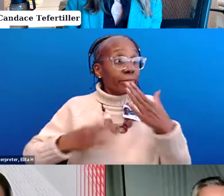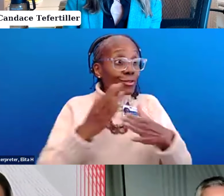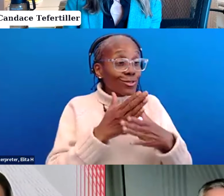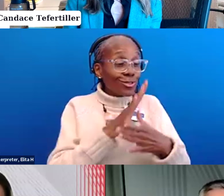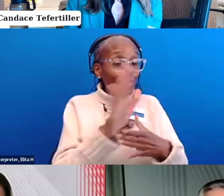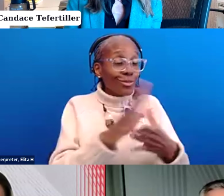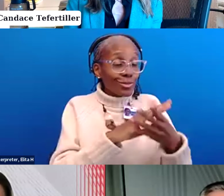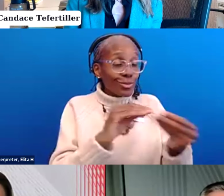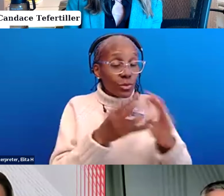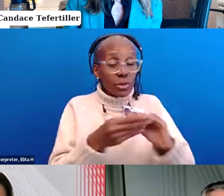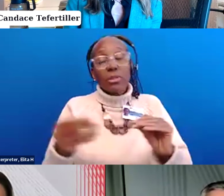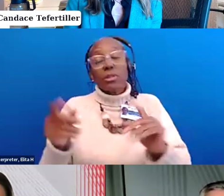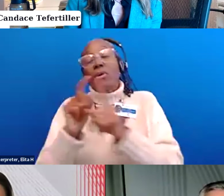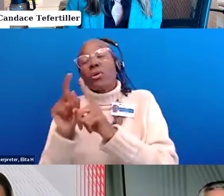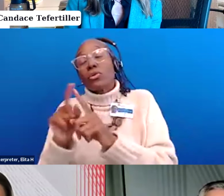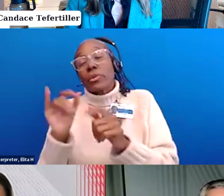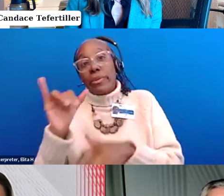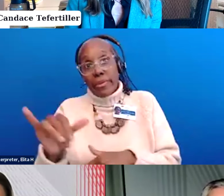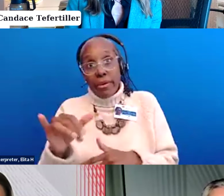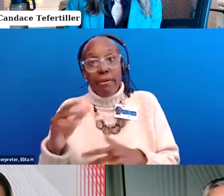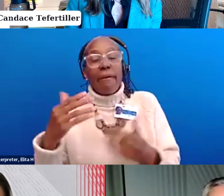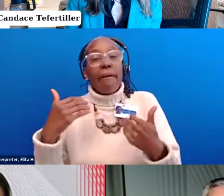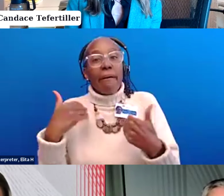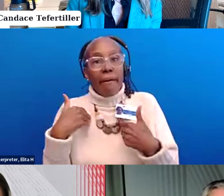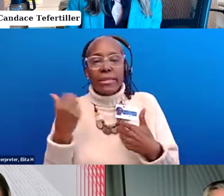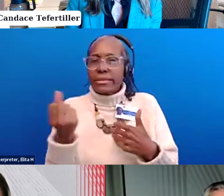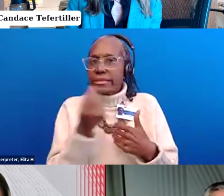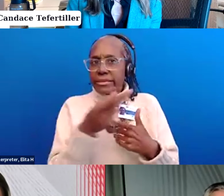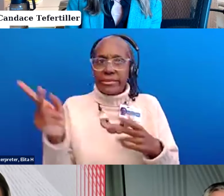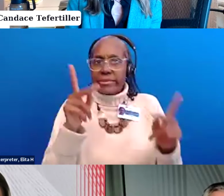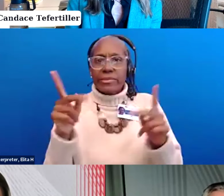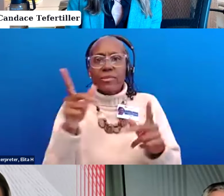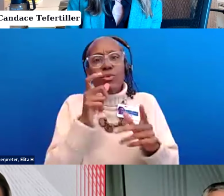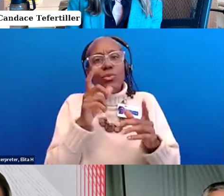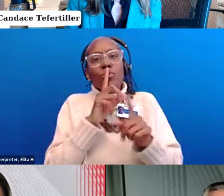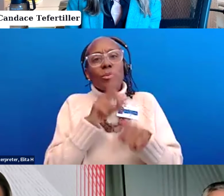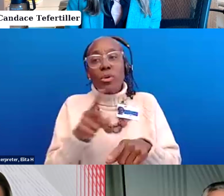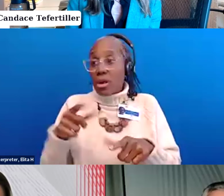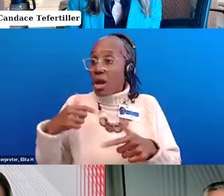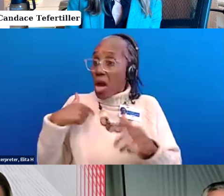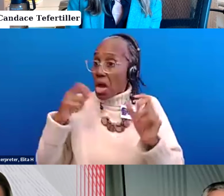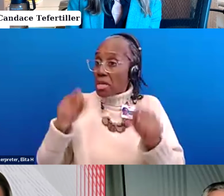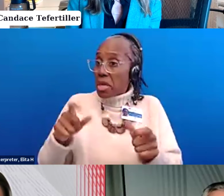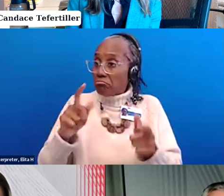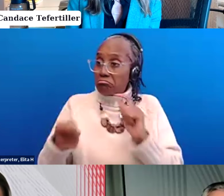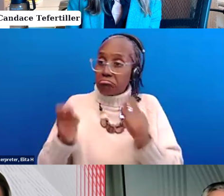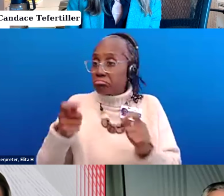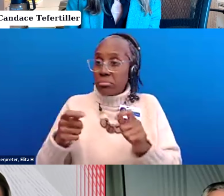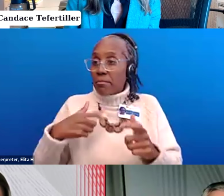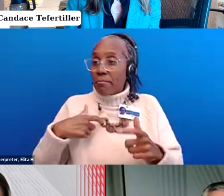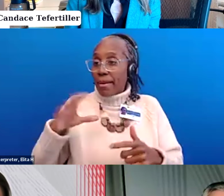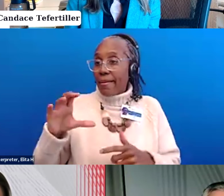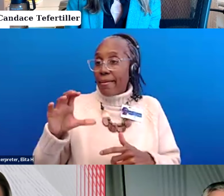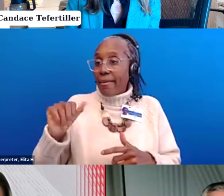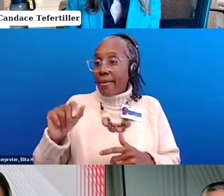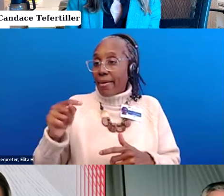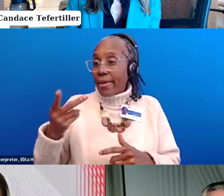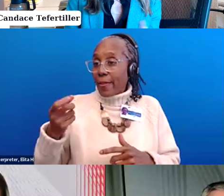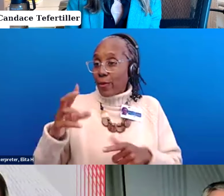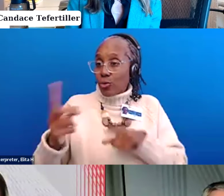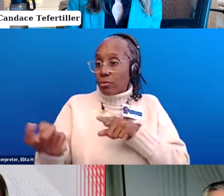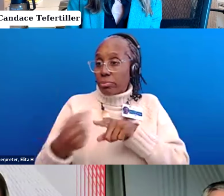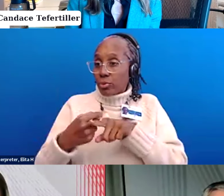those. Along with those, we had several people who reported that they were better able to manipulate their catheters when they